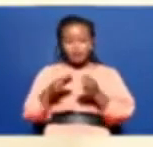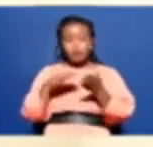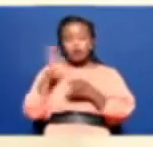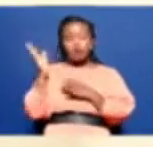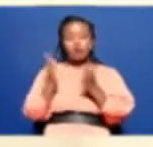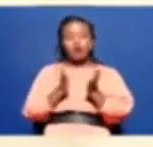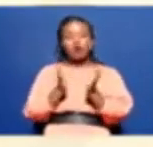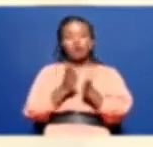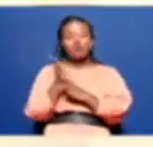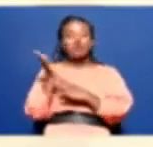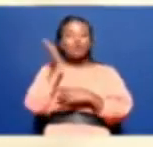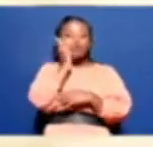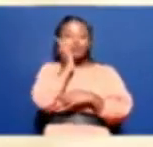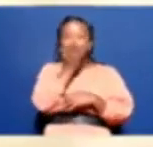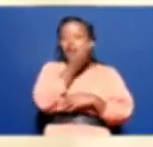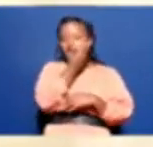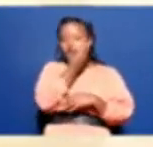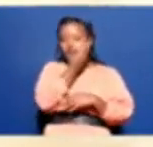and viscosity.